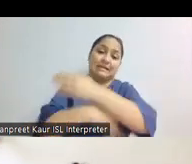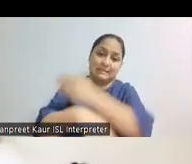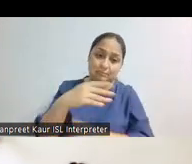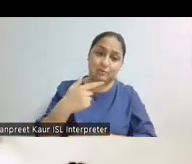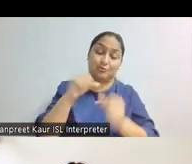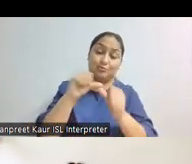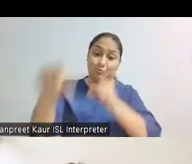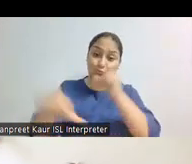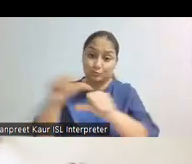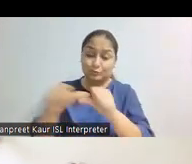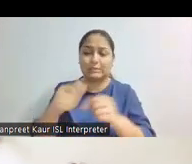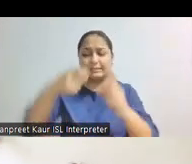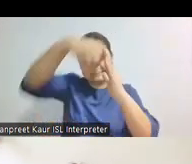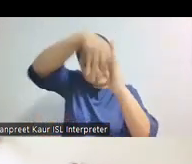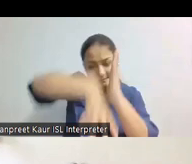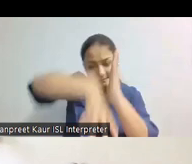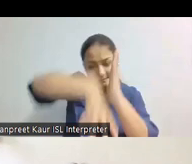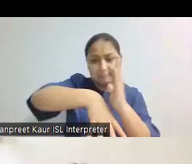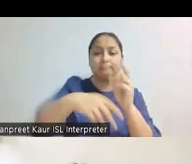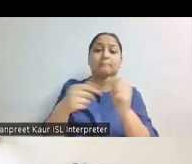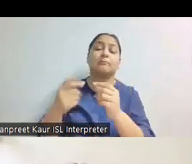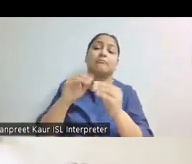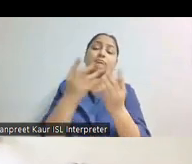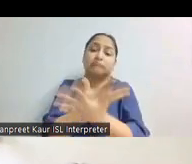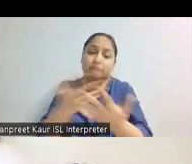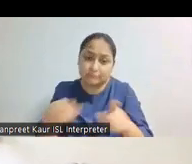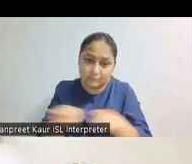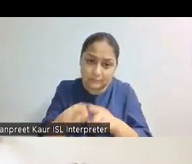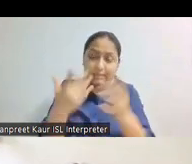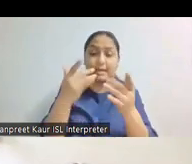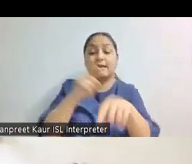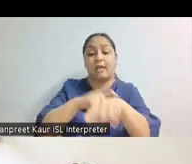and the sub-themes that exist within this working group, the timeline,